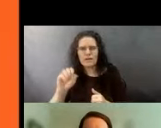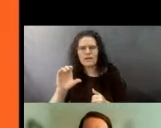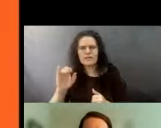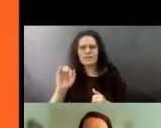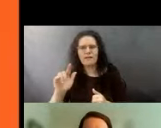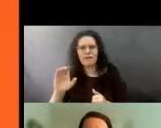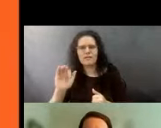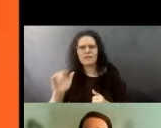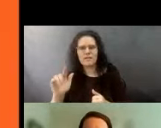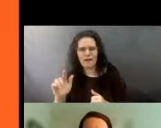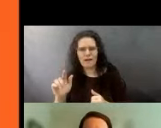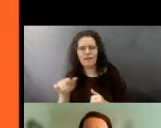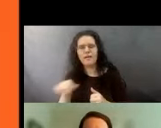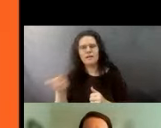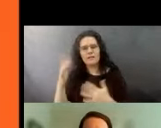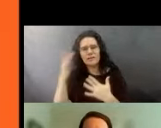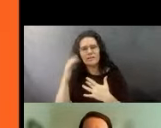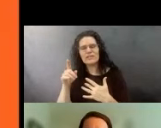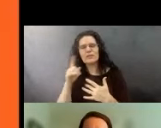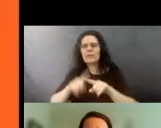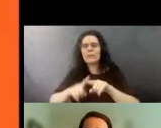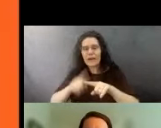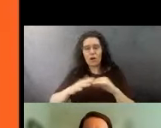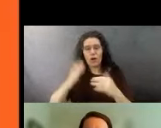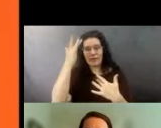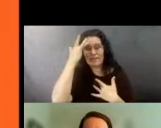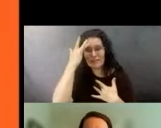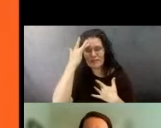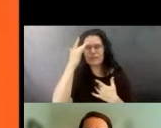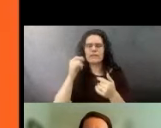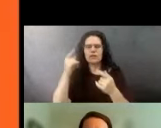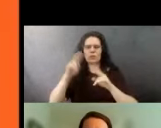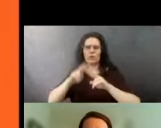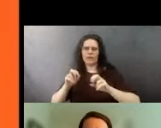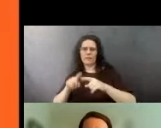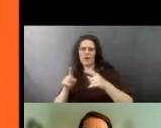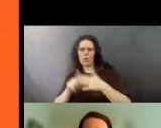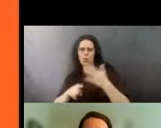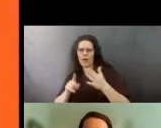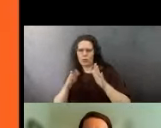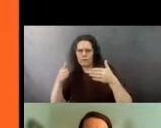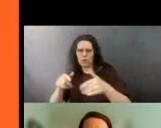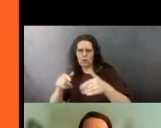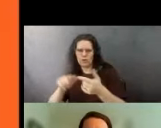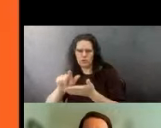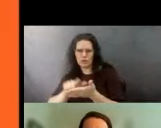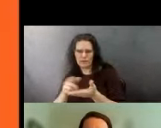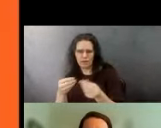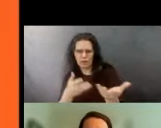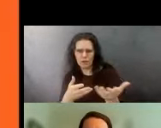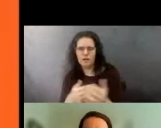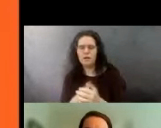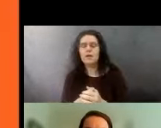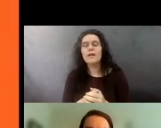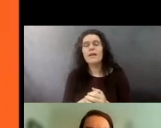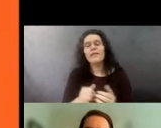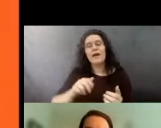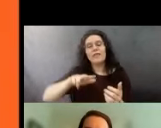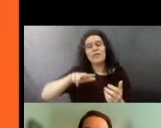disease process you're focusing on. And then the third way to think about this is in terms of healthcare recovery dollars.